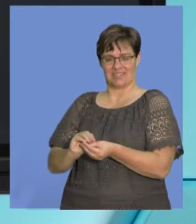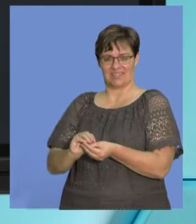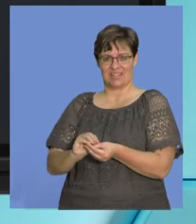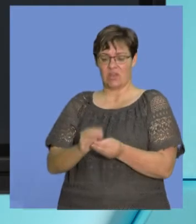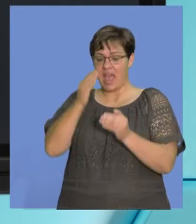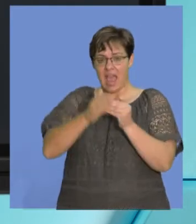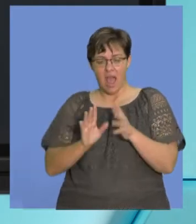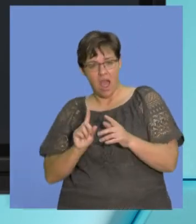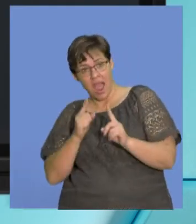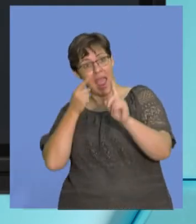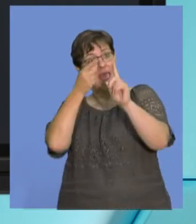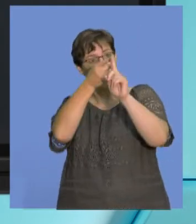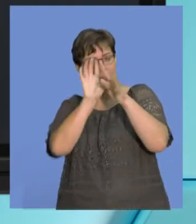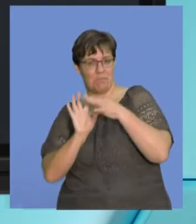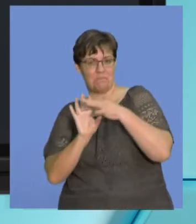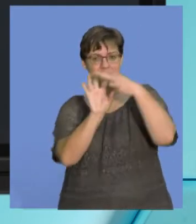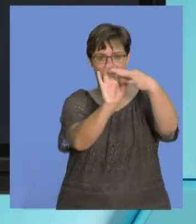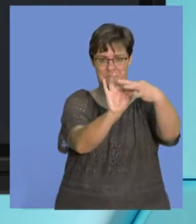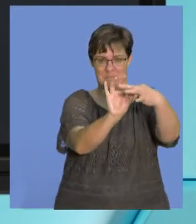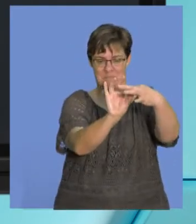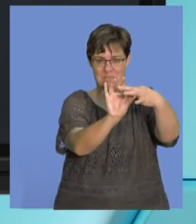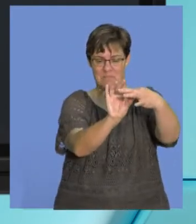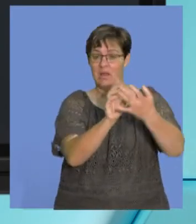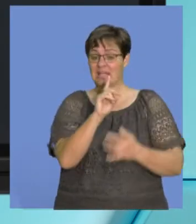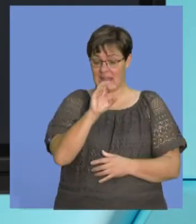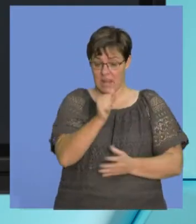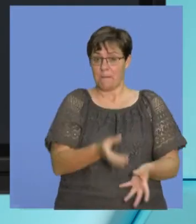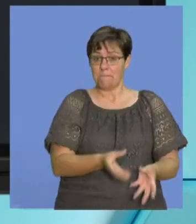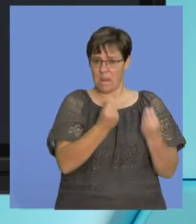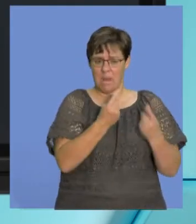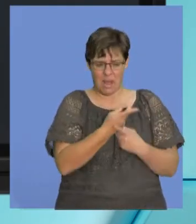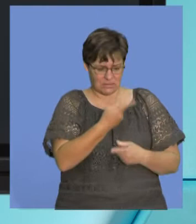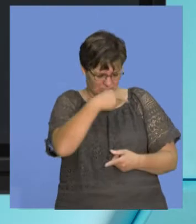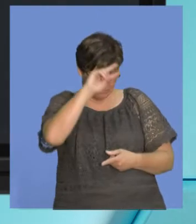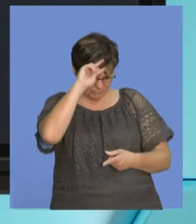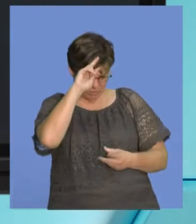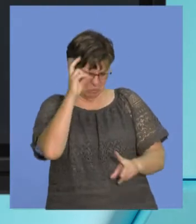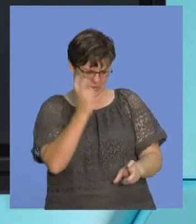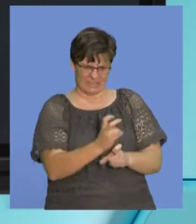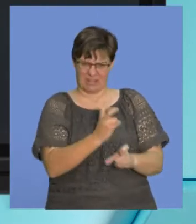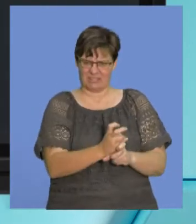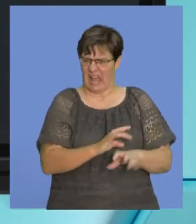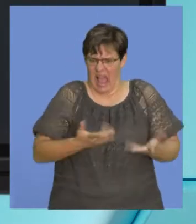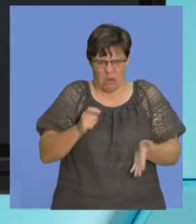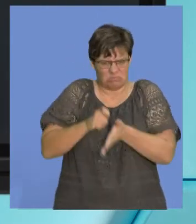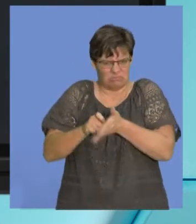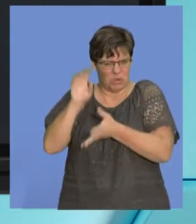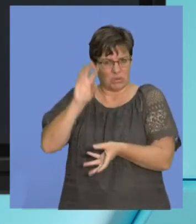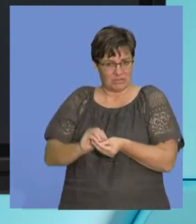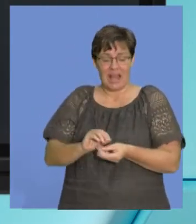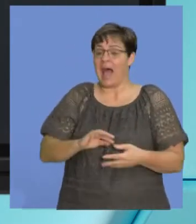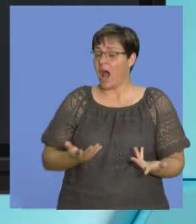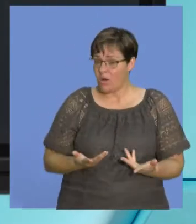aim? And often we have the data, but it's difficult for us to interpret. And so we present that information in a